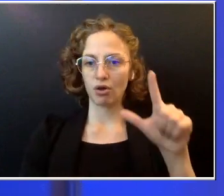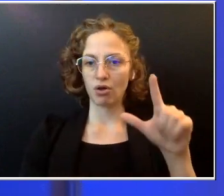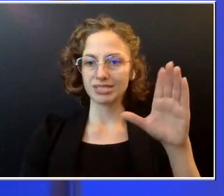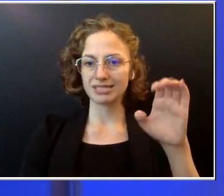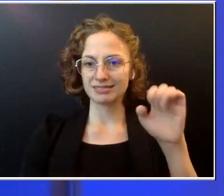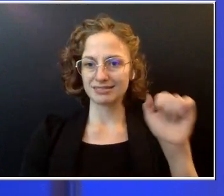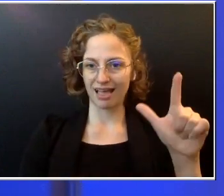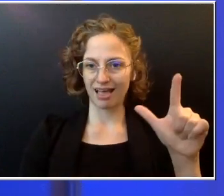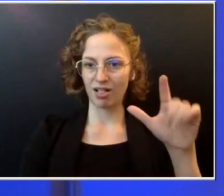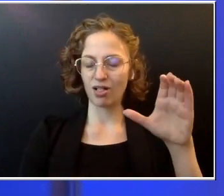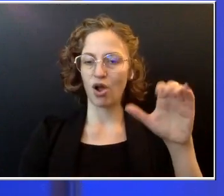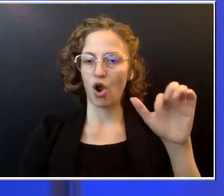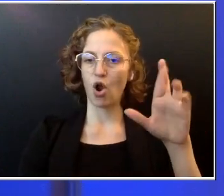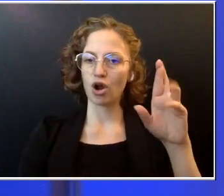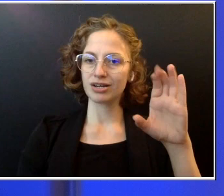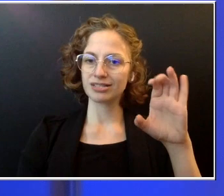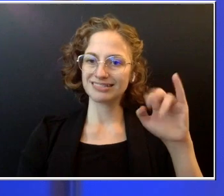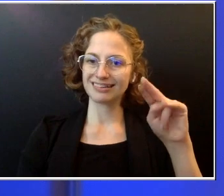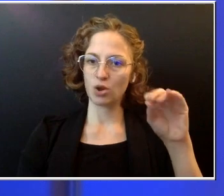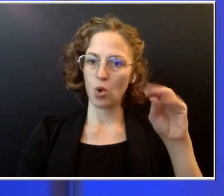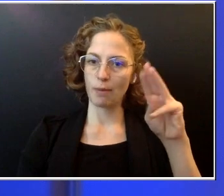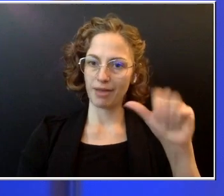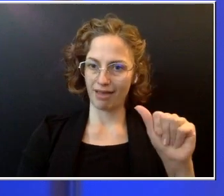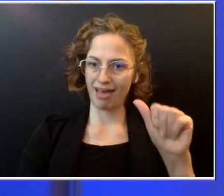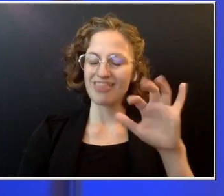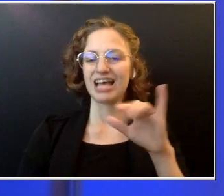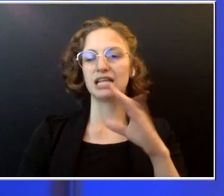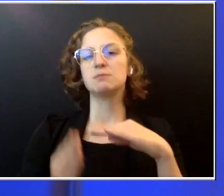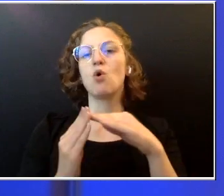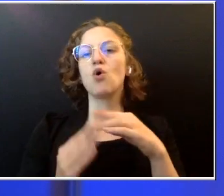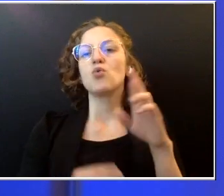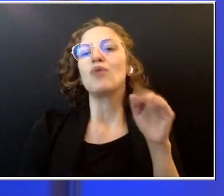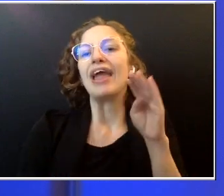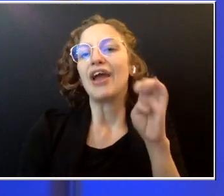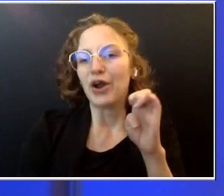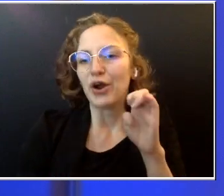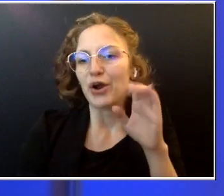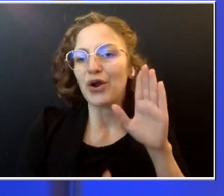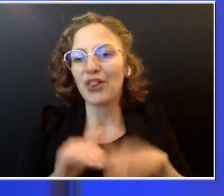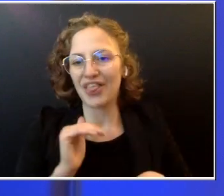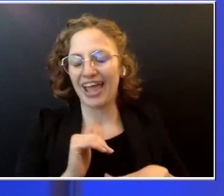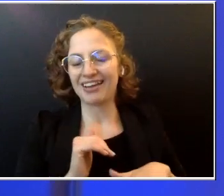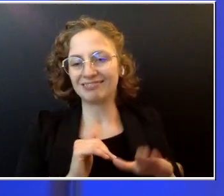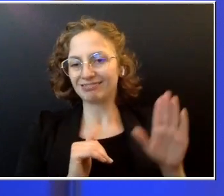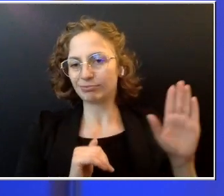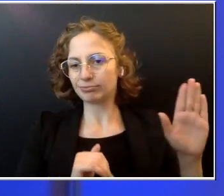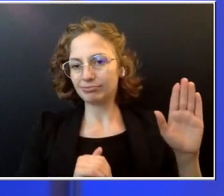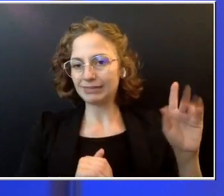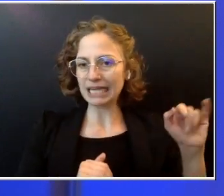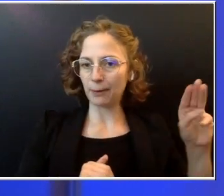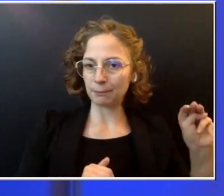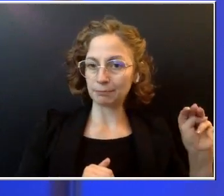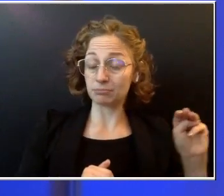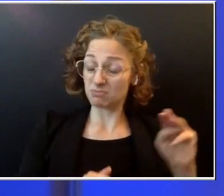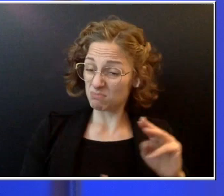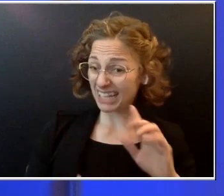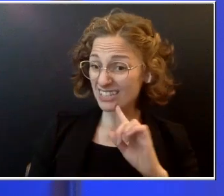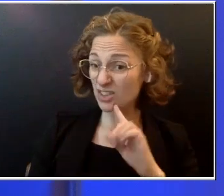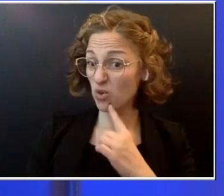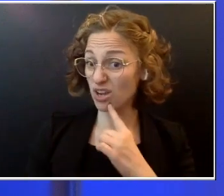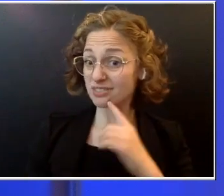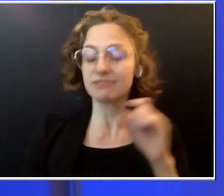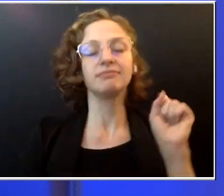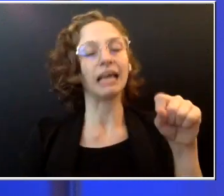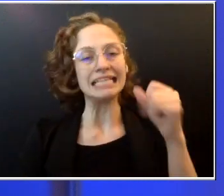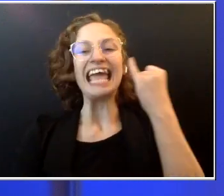less than melanoma. We see about 2,000 cases a year. But it's aggressive? It's very aggressive if it metastasizes. If you cure it